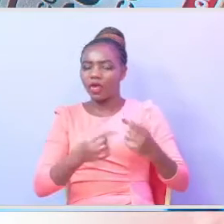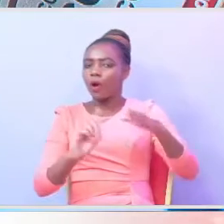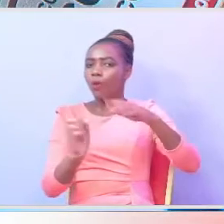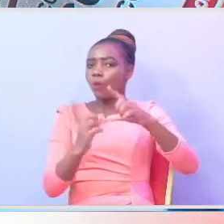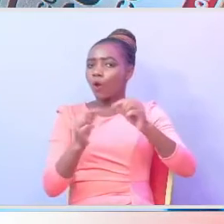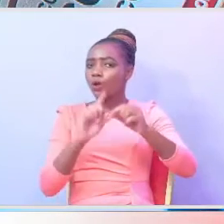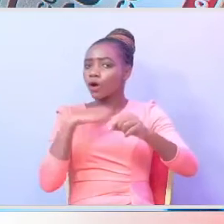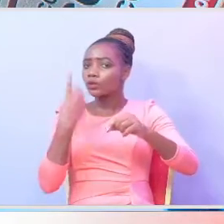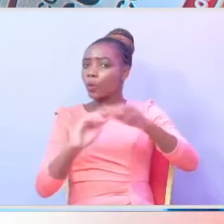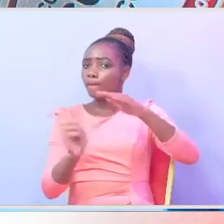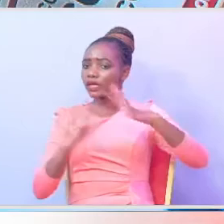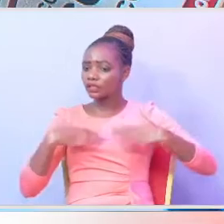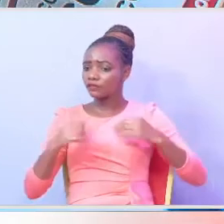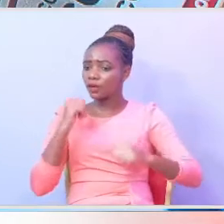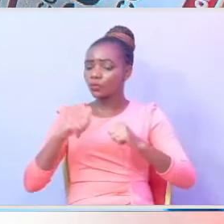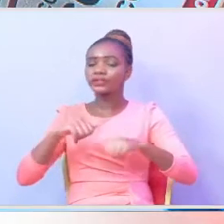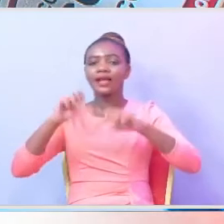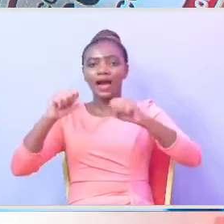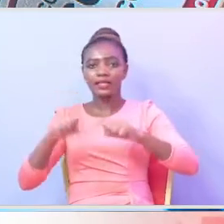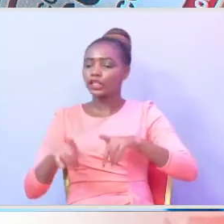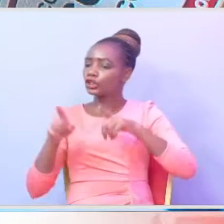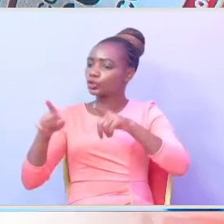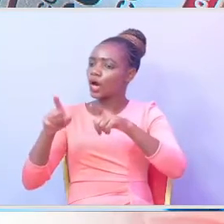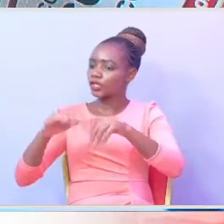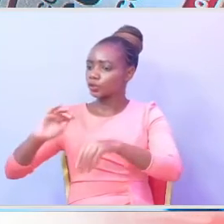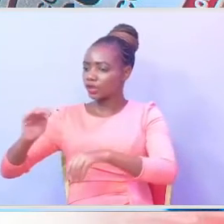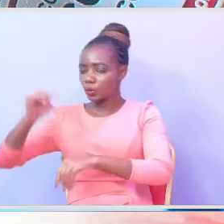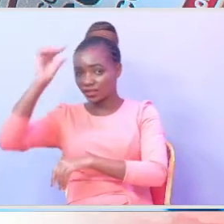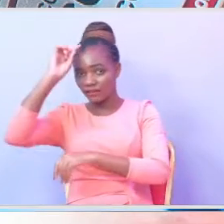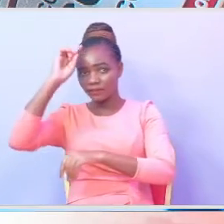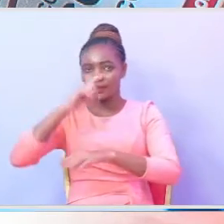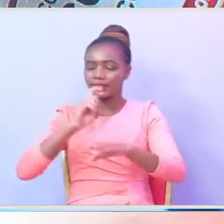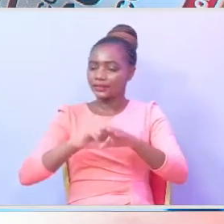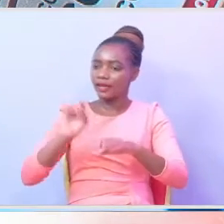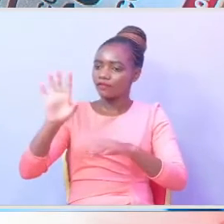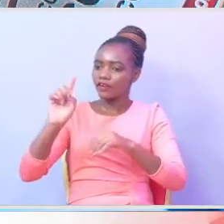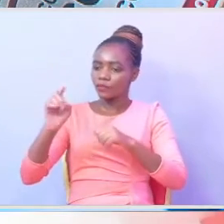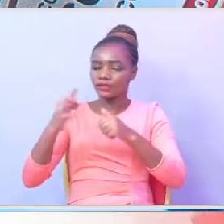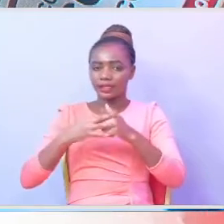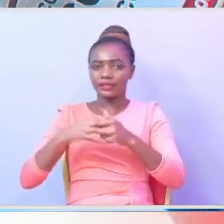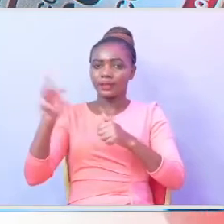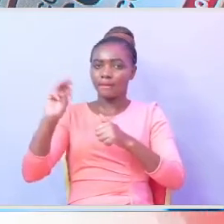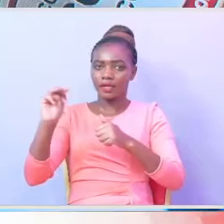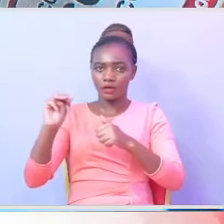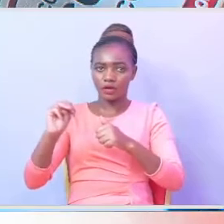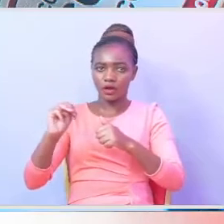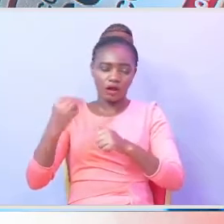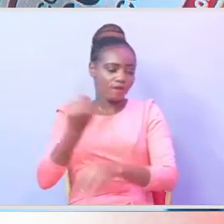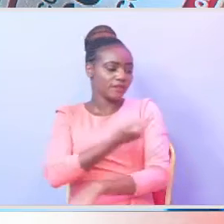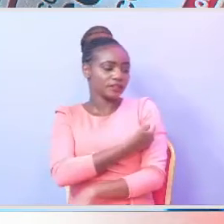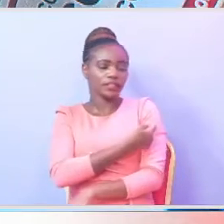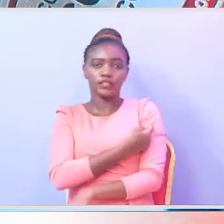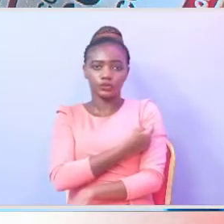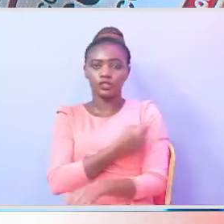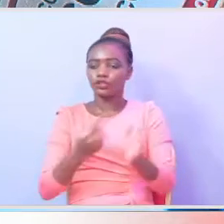Health that has now resolved to blaming county governments, even as the 5.8 million vaccinations by Mashujaa Day